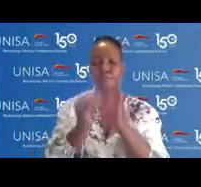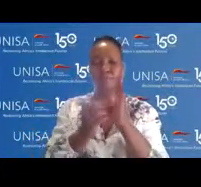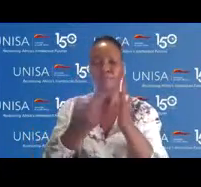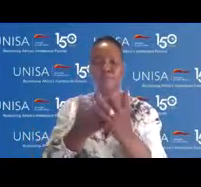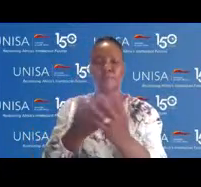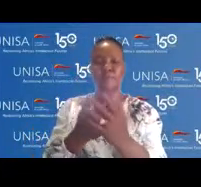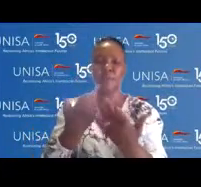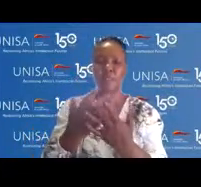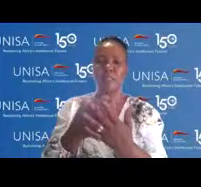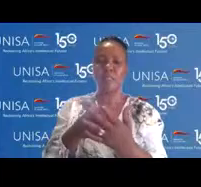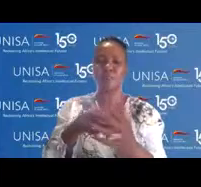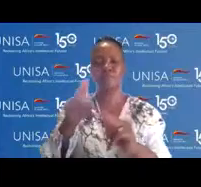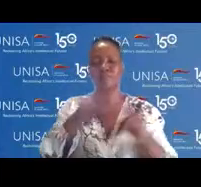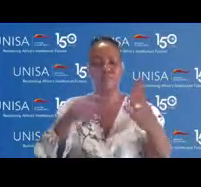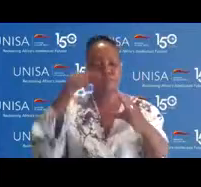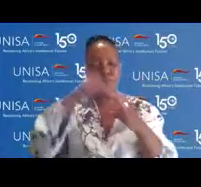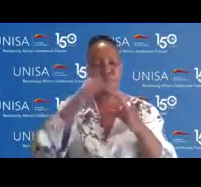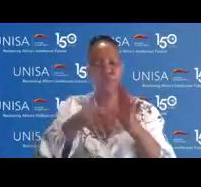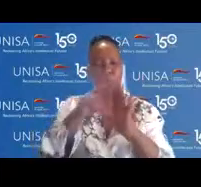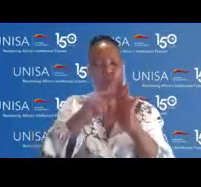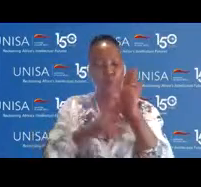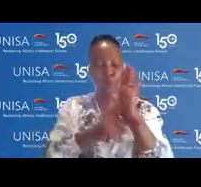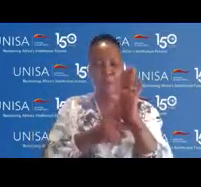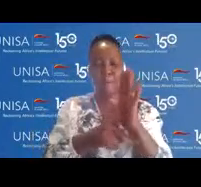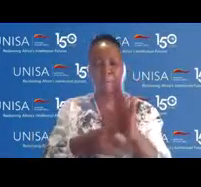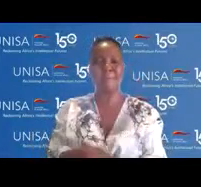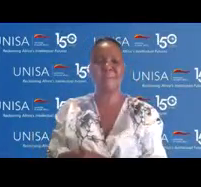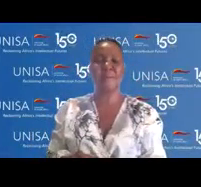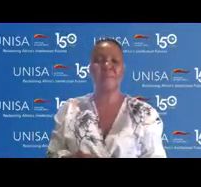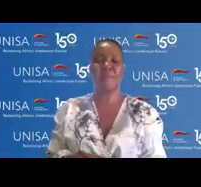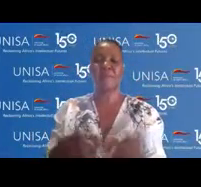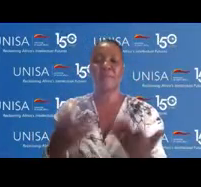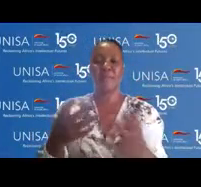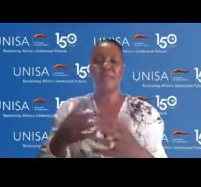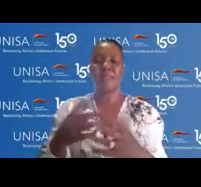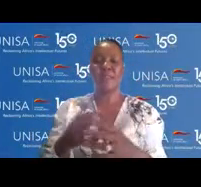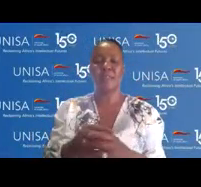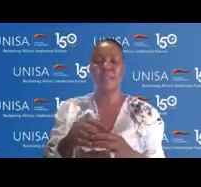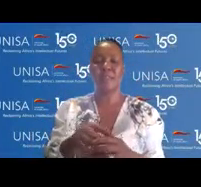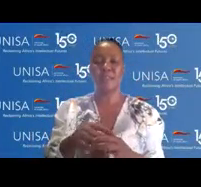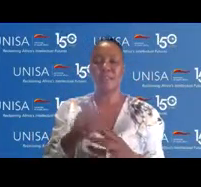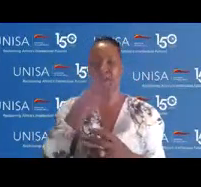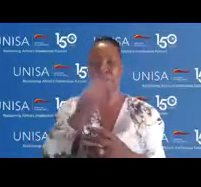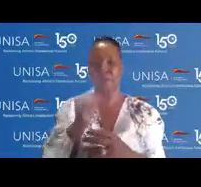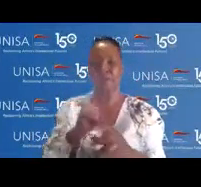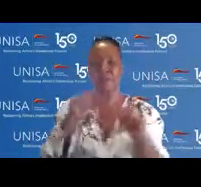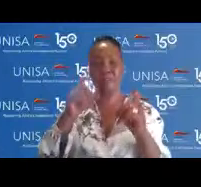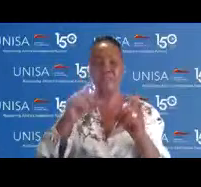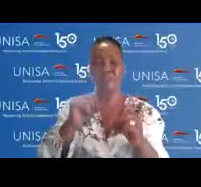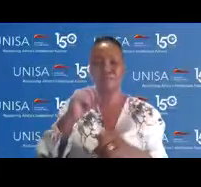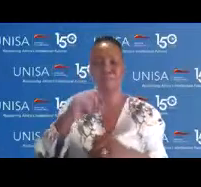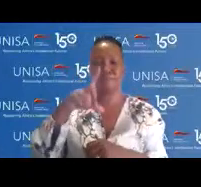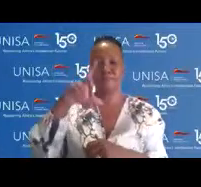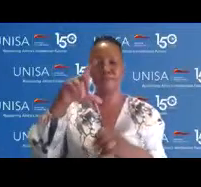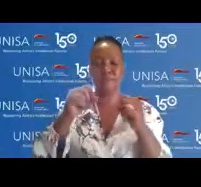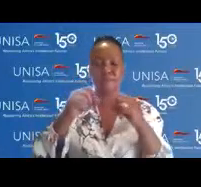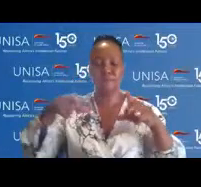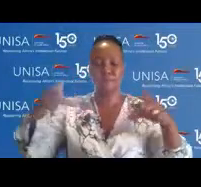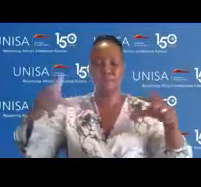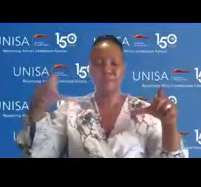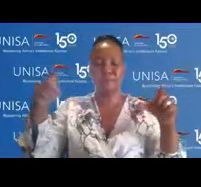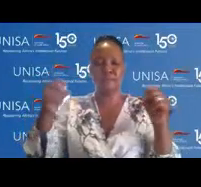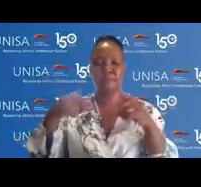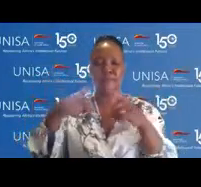your program. Yeah, it's a beautiful picture. So I'm zooming in, zooming out. This is stunning.